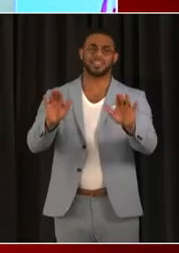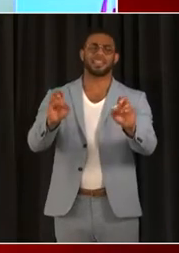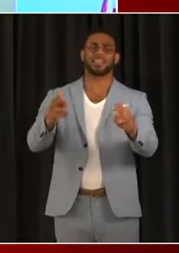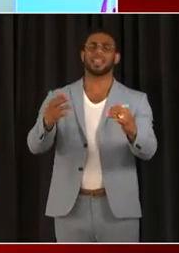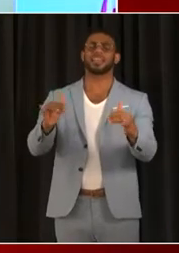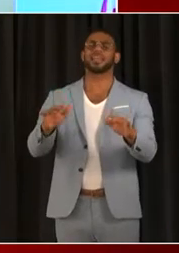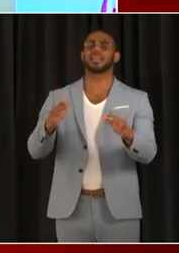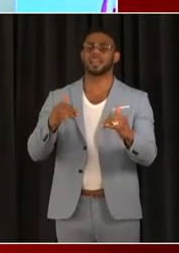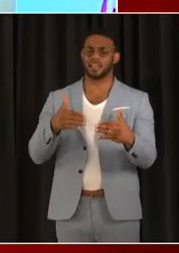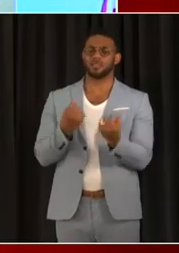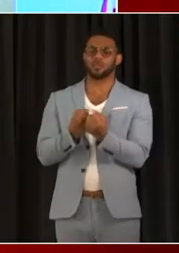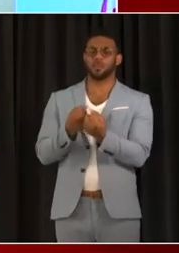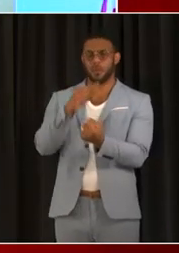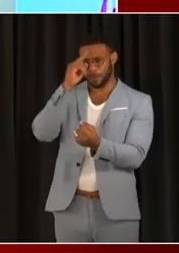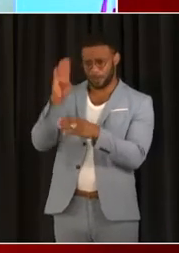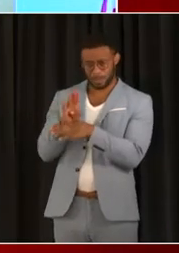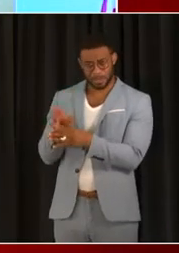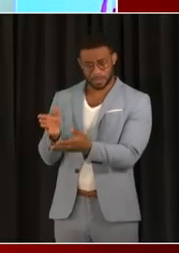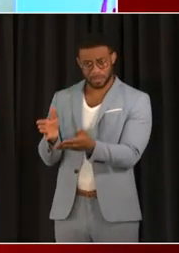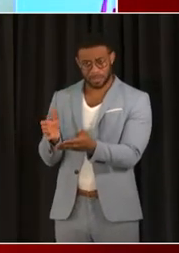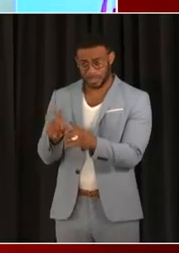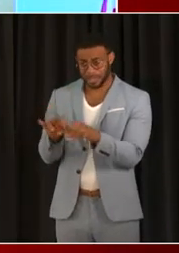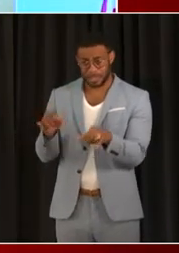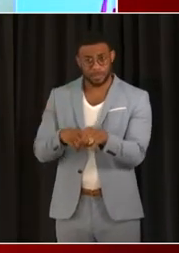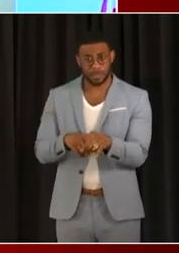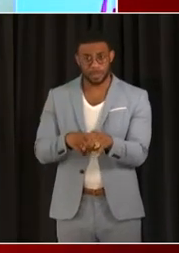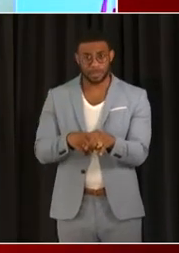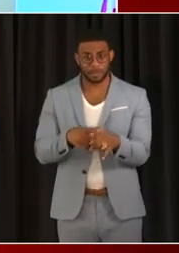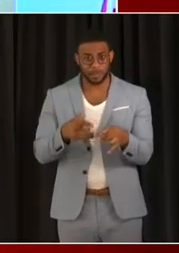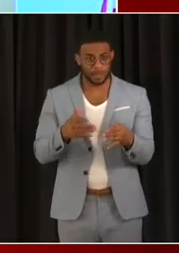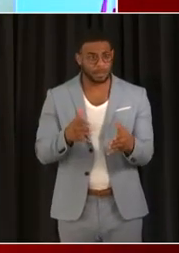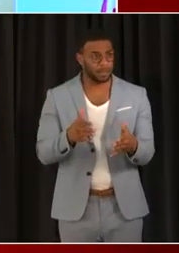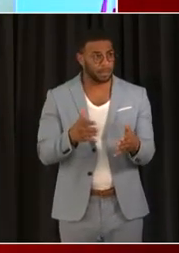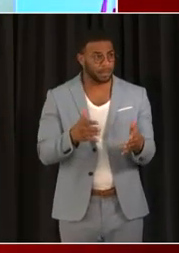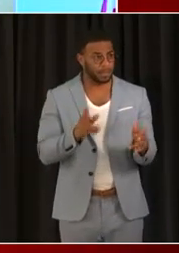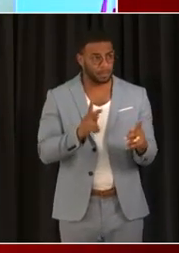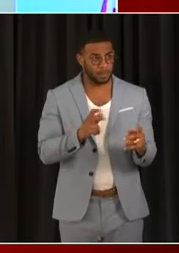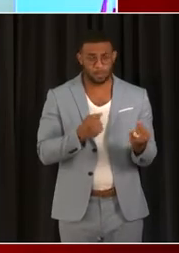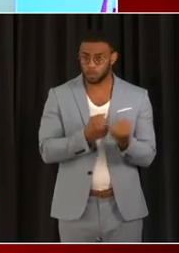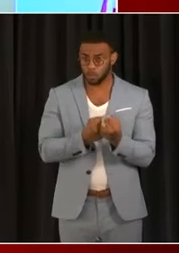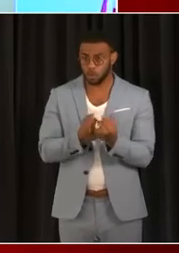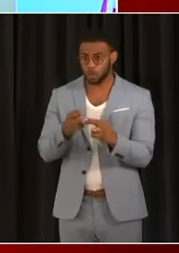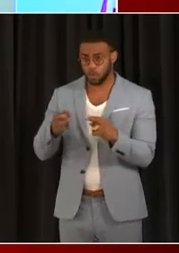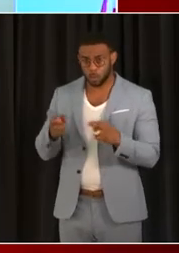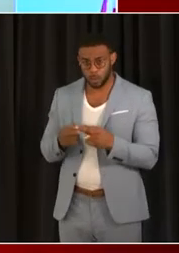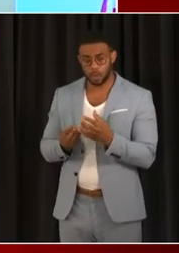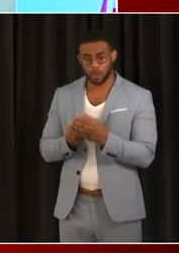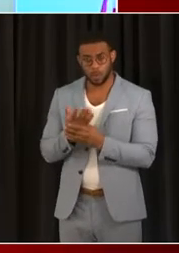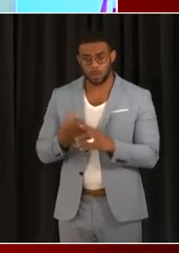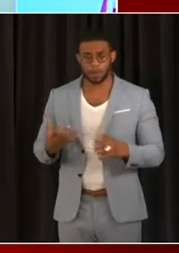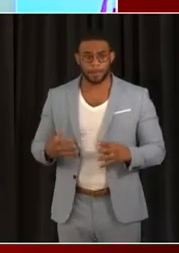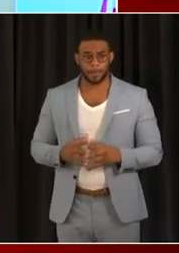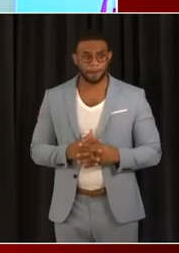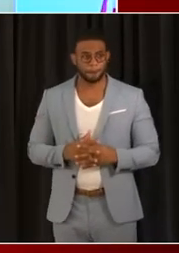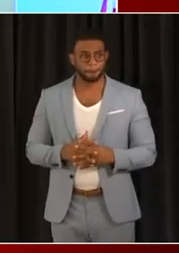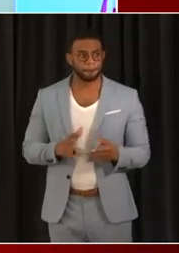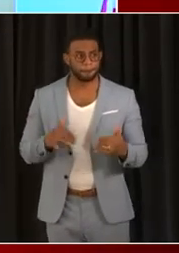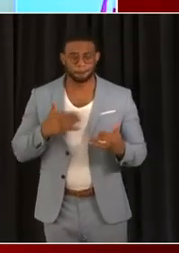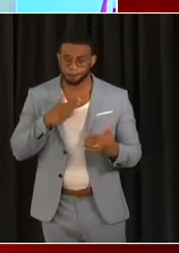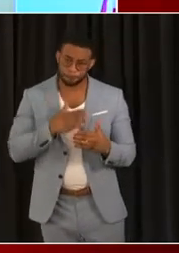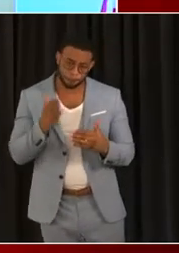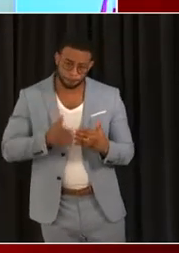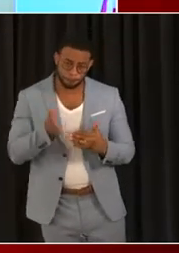hey, let's support black businesses, and at the same time, let's support regional growth.